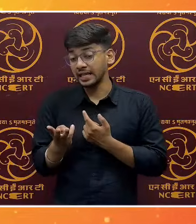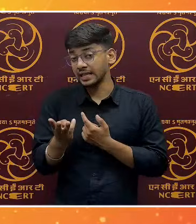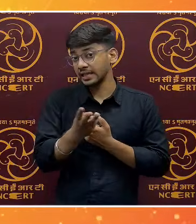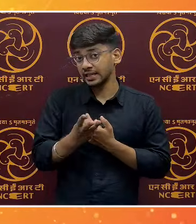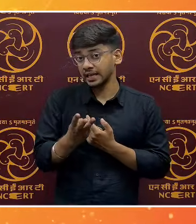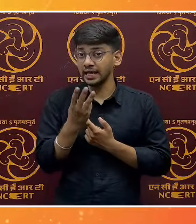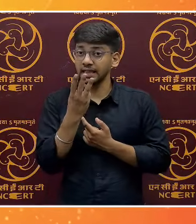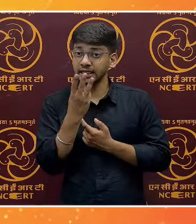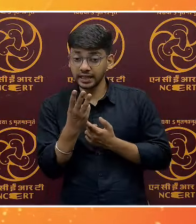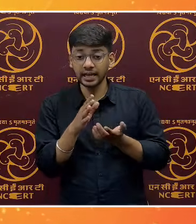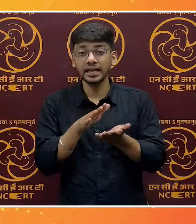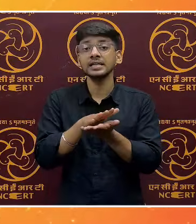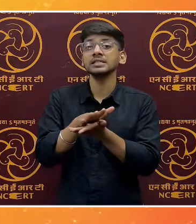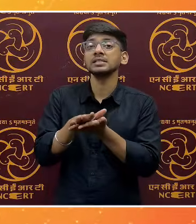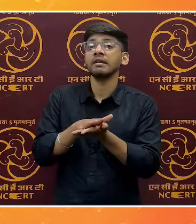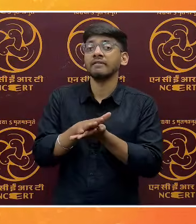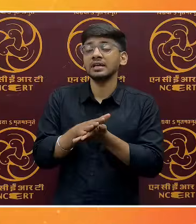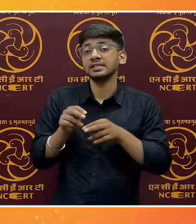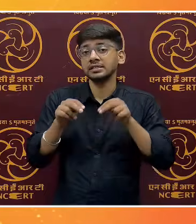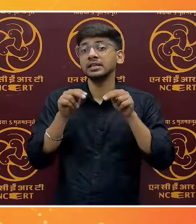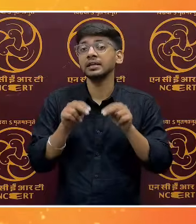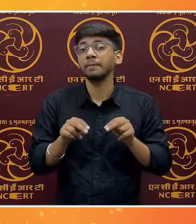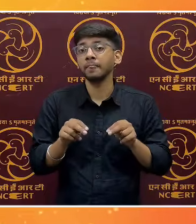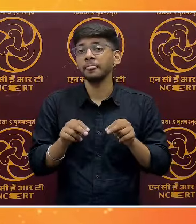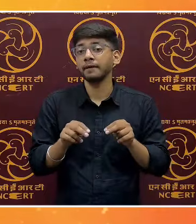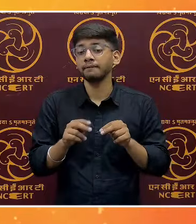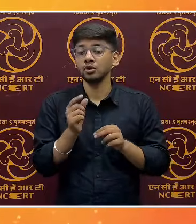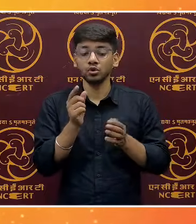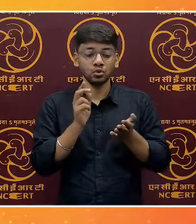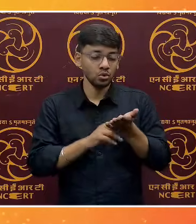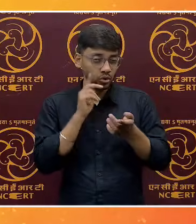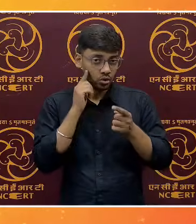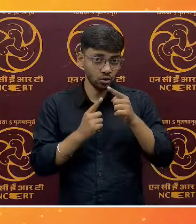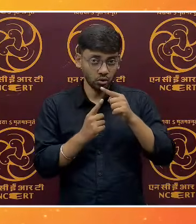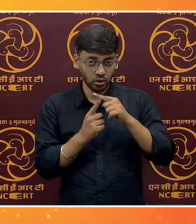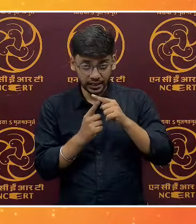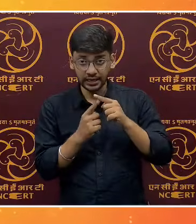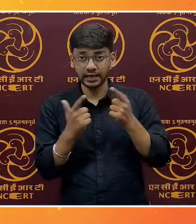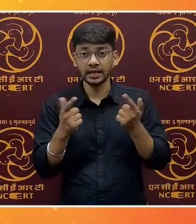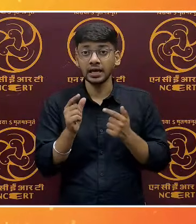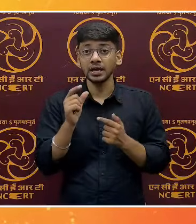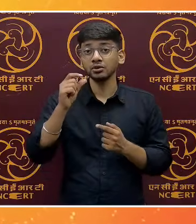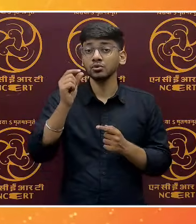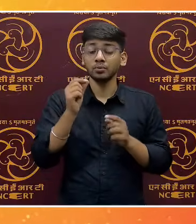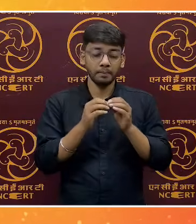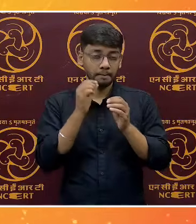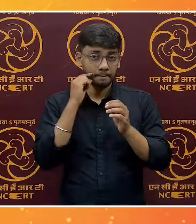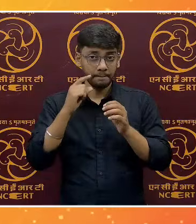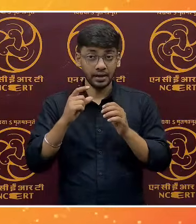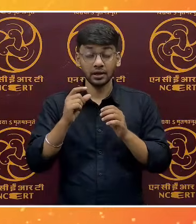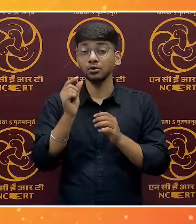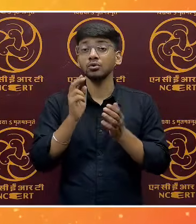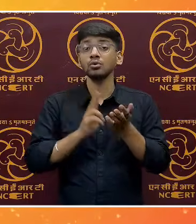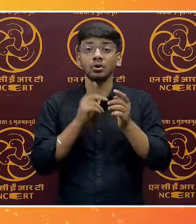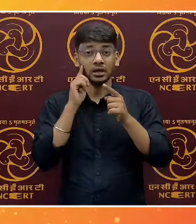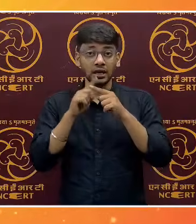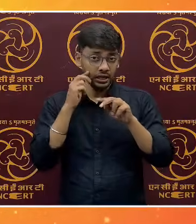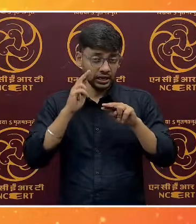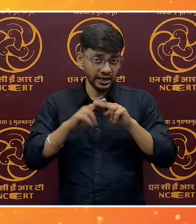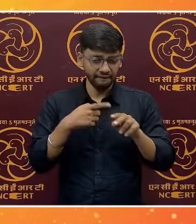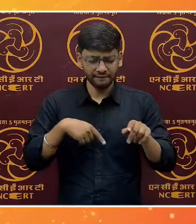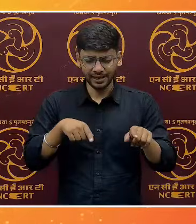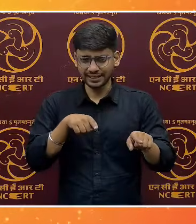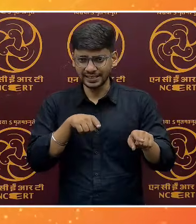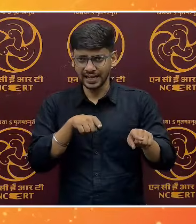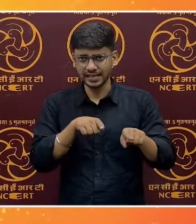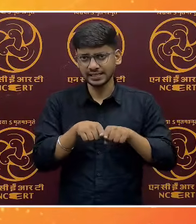three surface. So then the unit is cubic unit. Like if this is in the